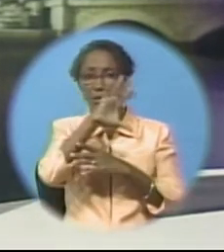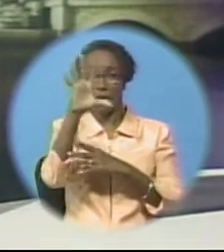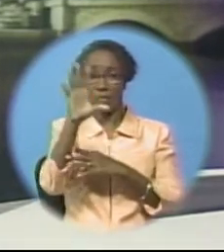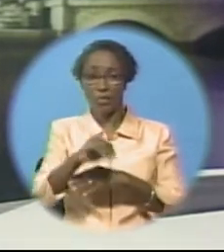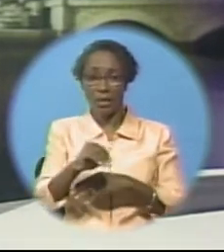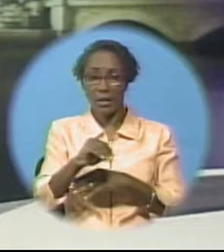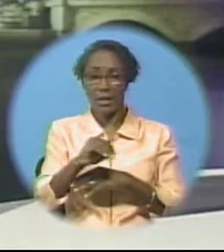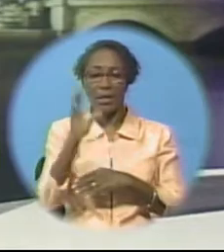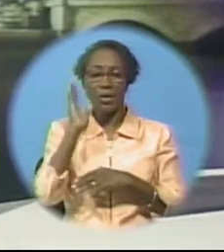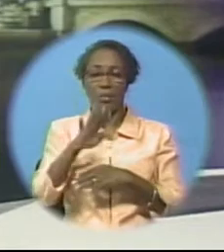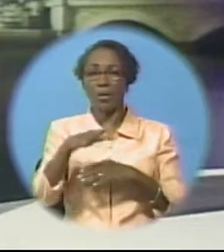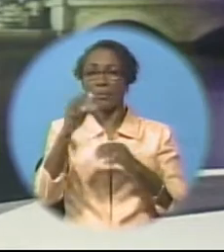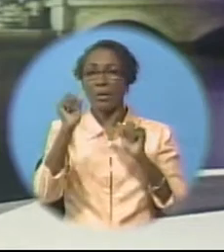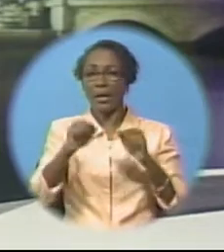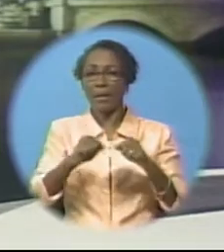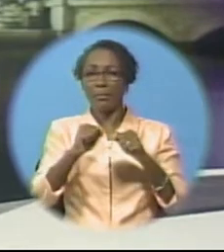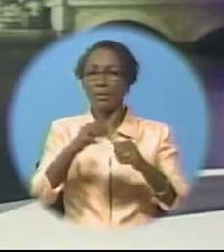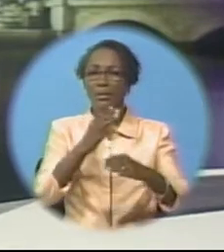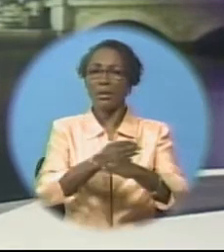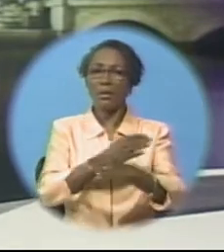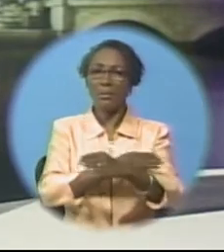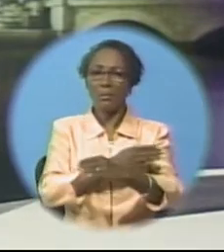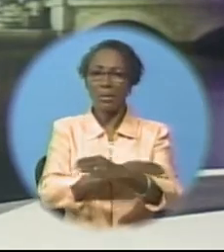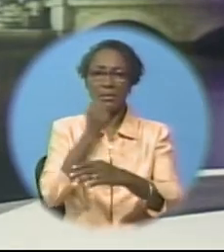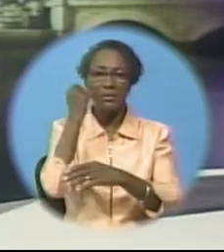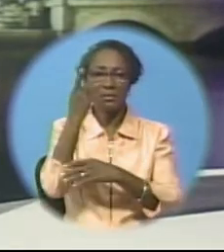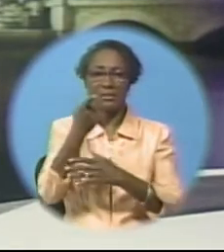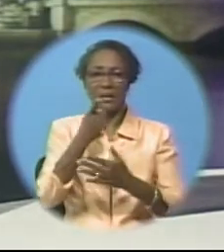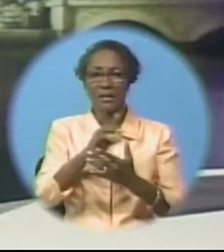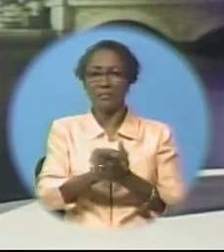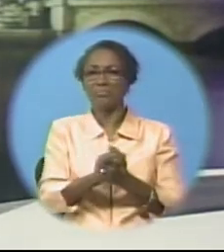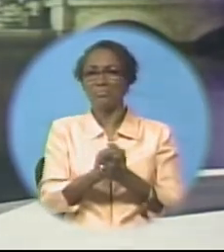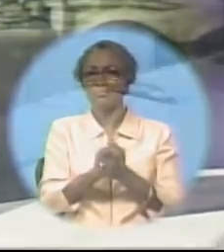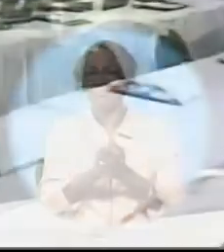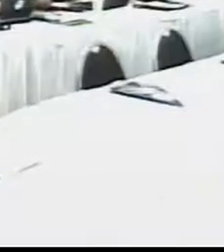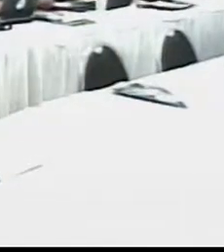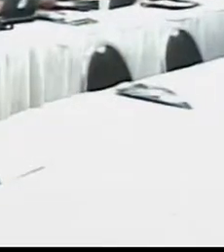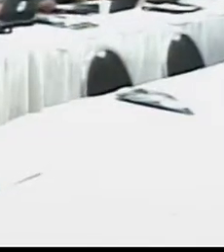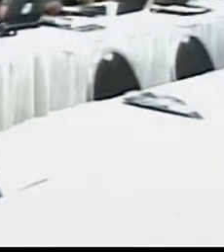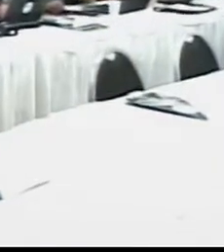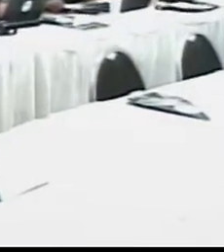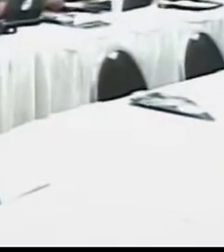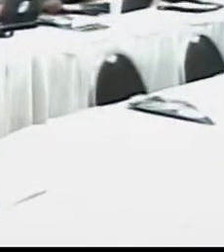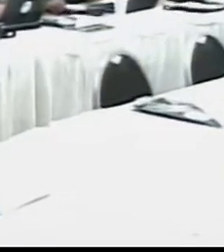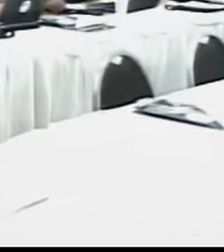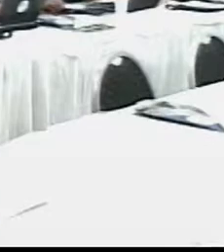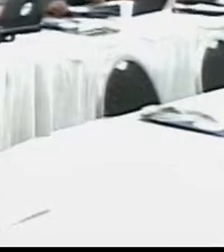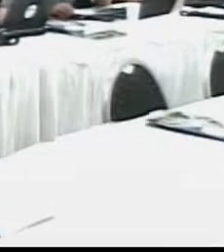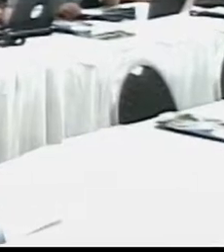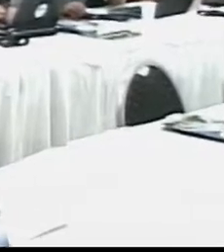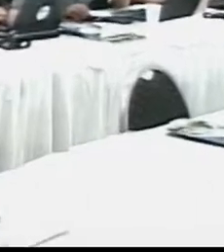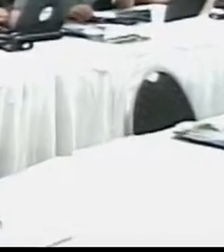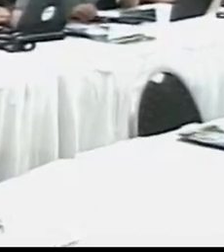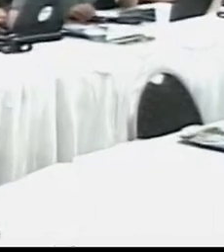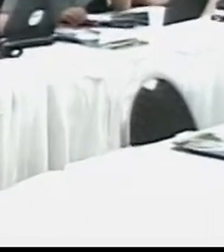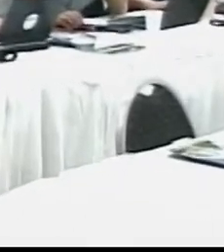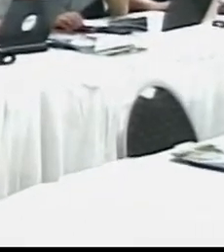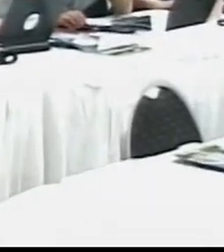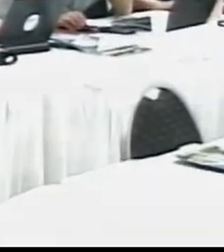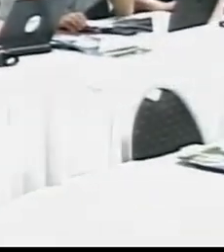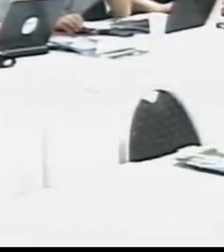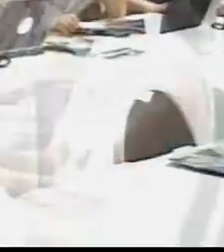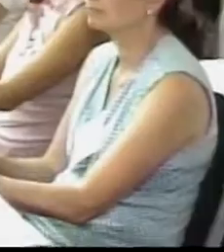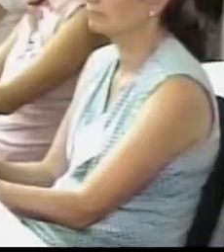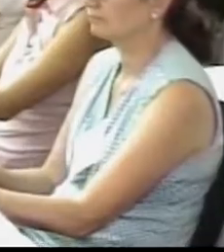in a more comprehensive way. Now, experts who will use and train others in this technology are attending a week-long meeting at